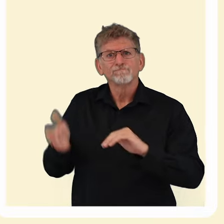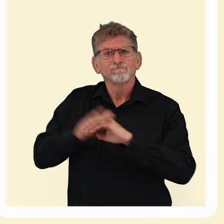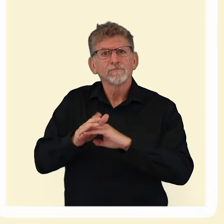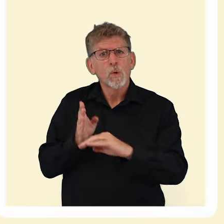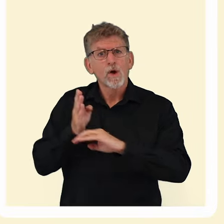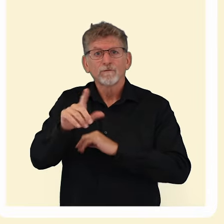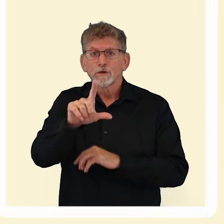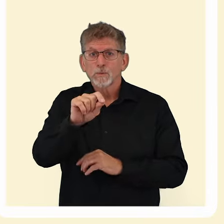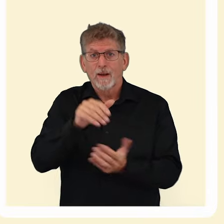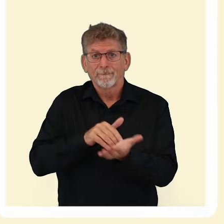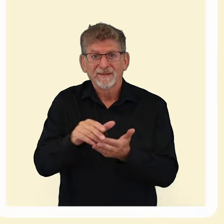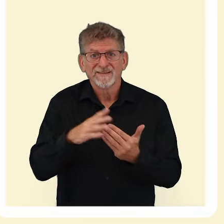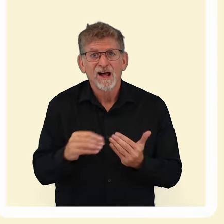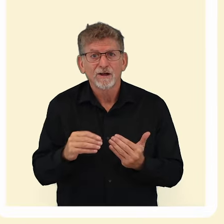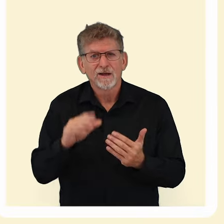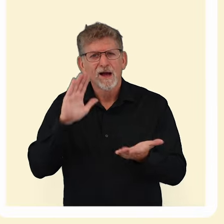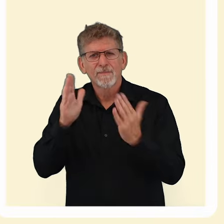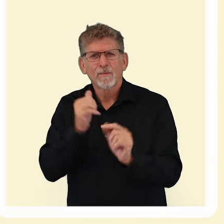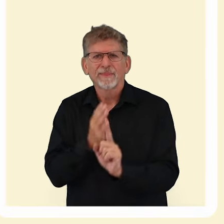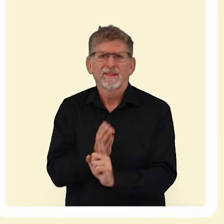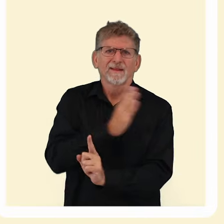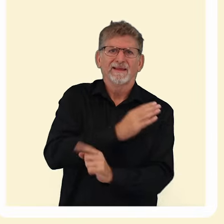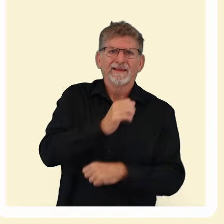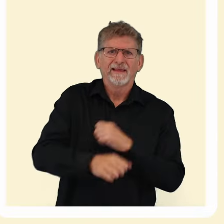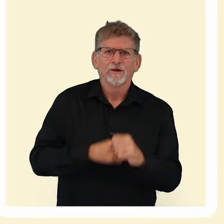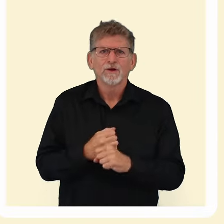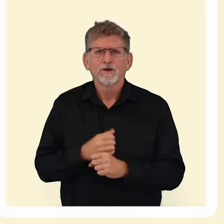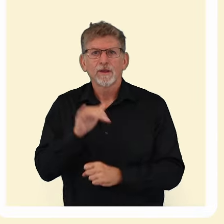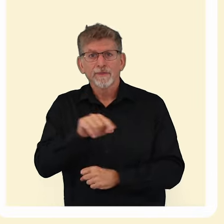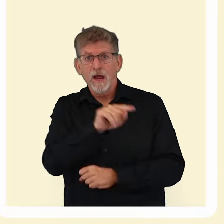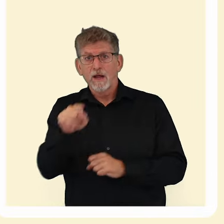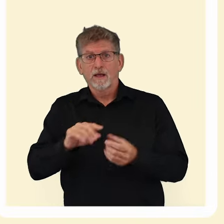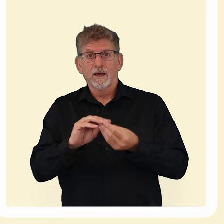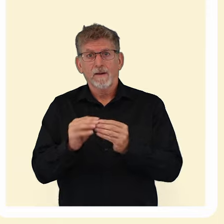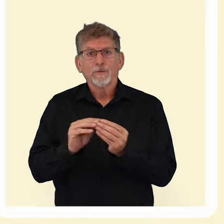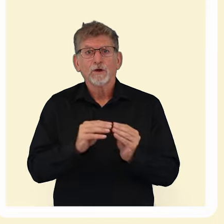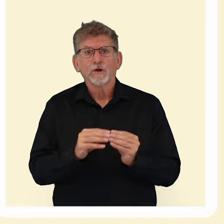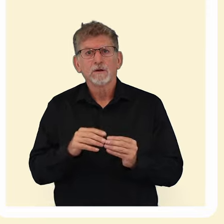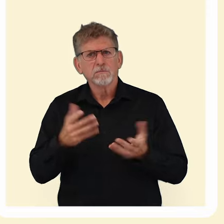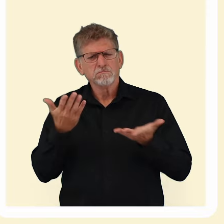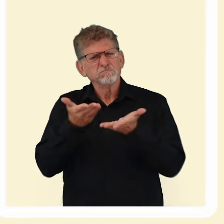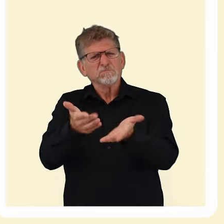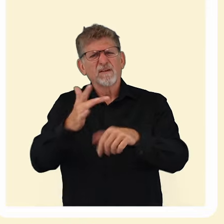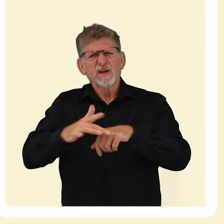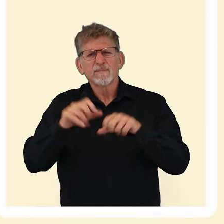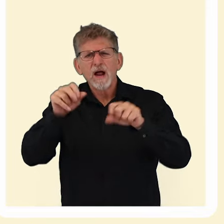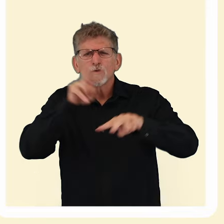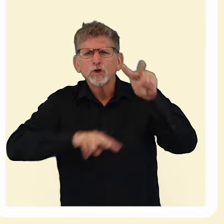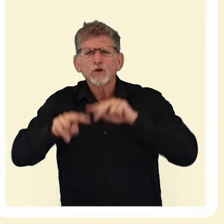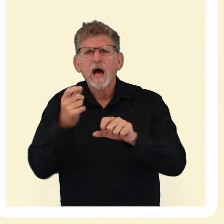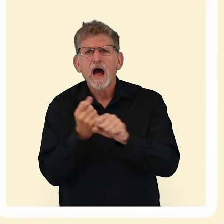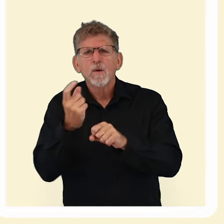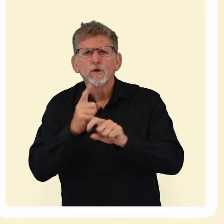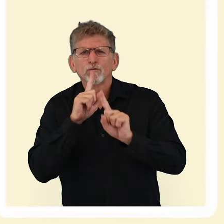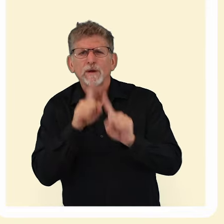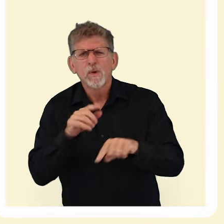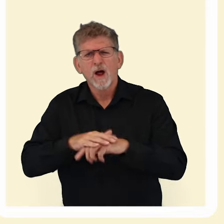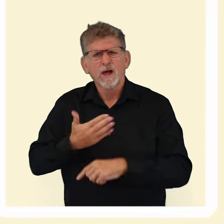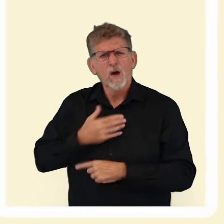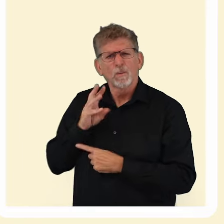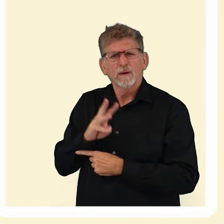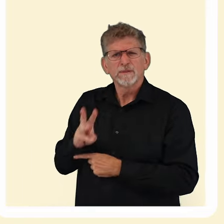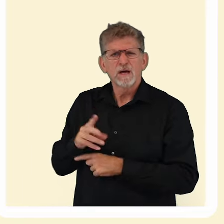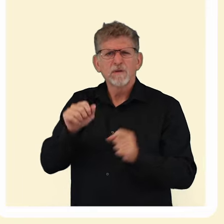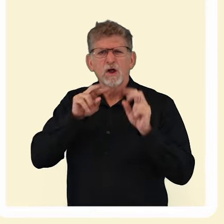for the year 2023 versus last year. All of those numbers, by the way, available in our annual report on our website, so if people want to take